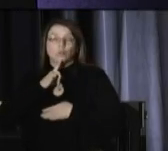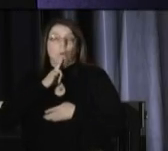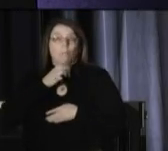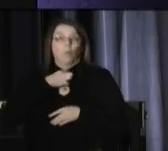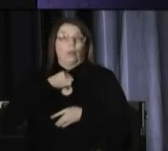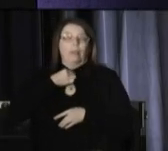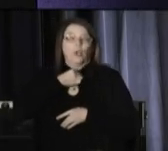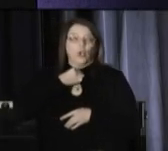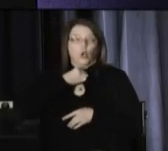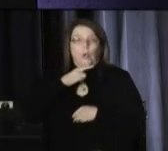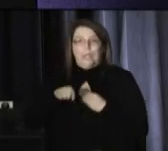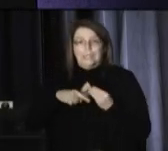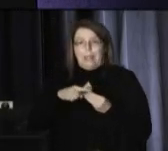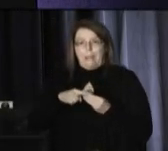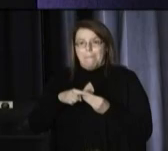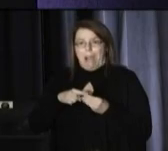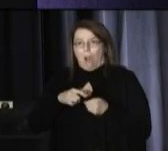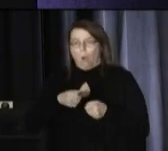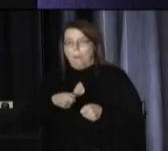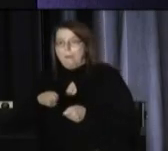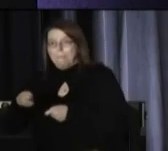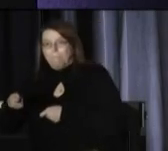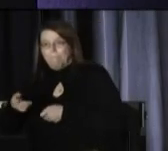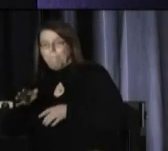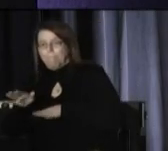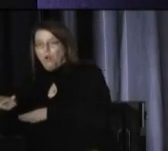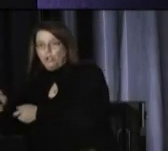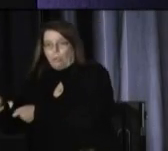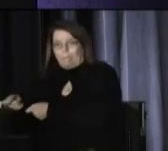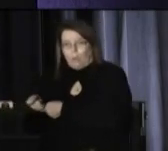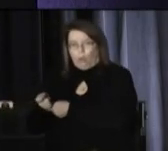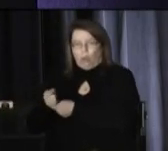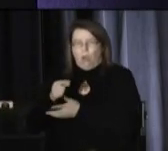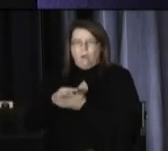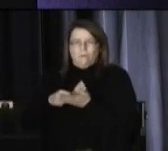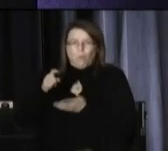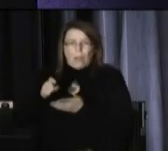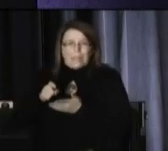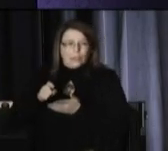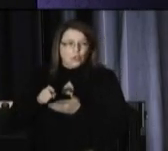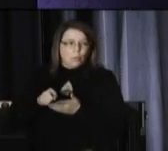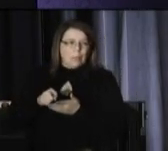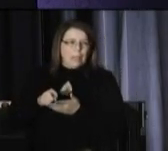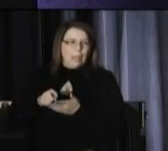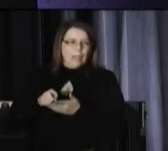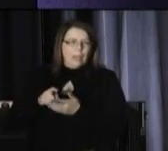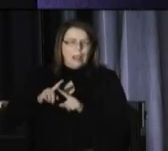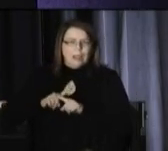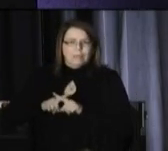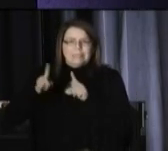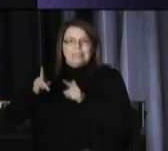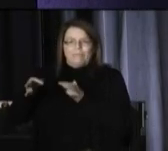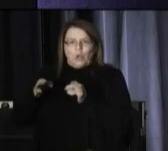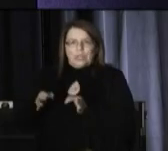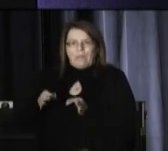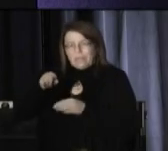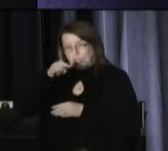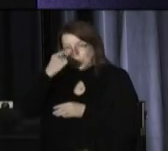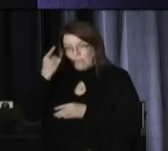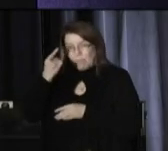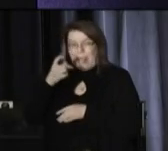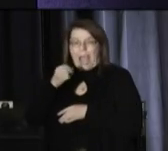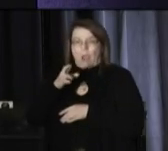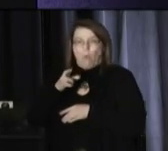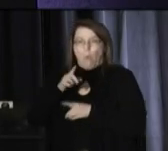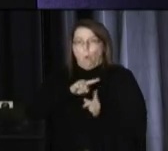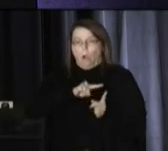about this push and pull of what it means to be proudly black, but maybe have different definitions of black, or like coming